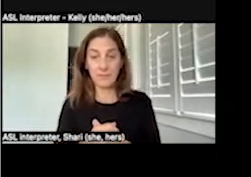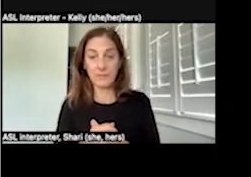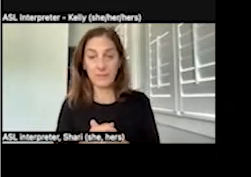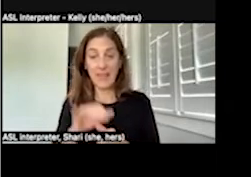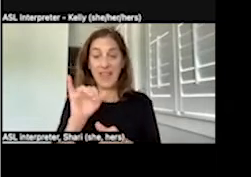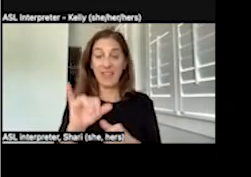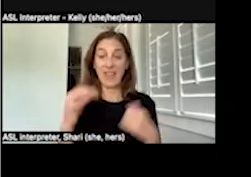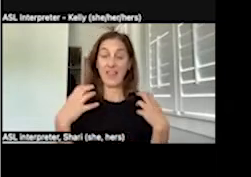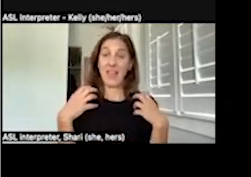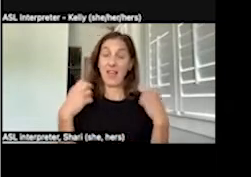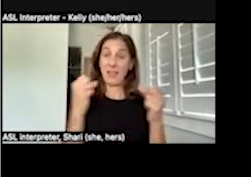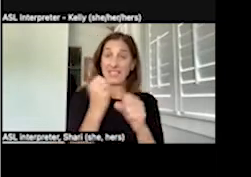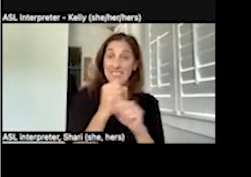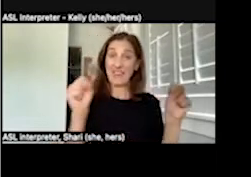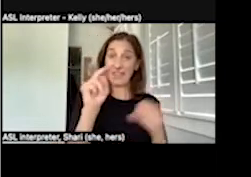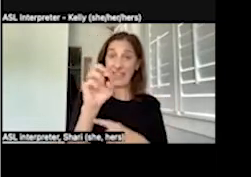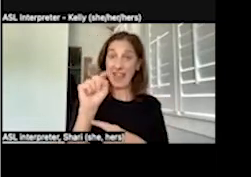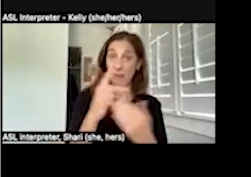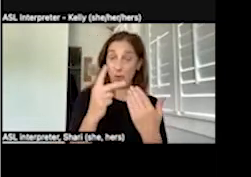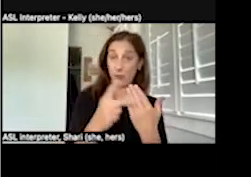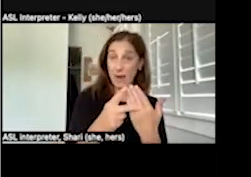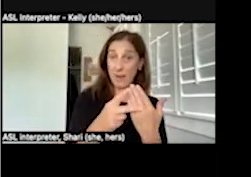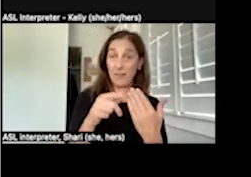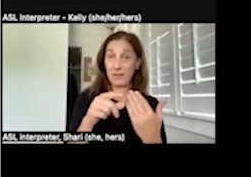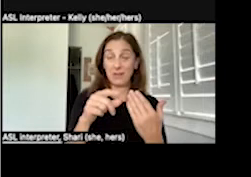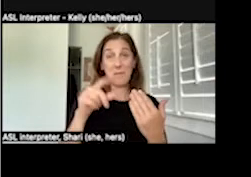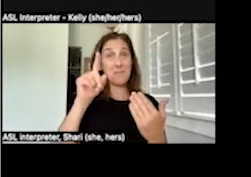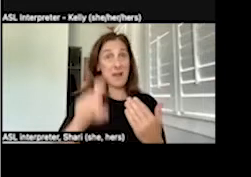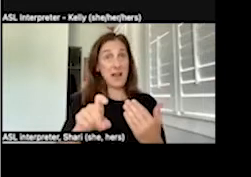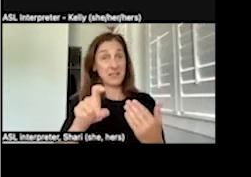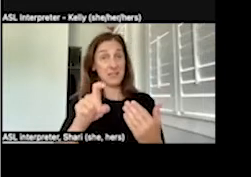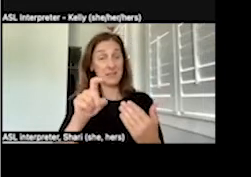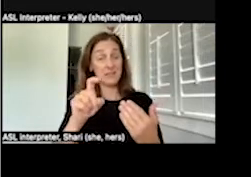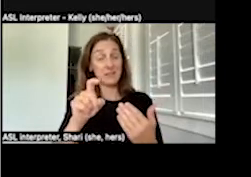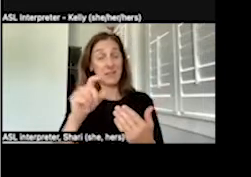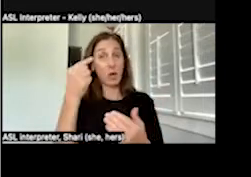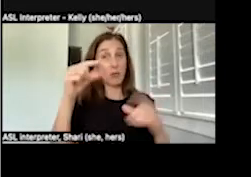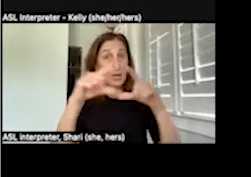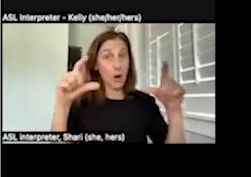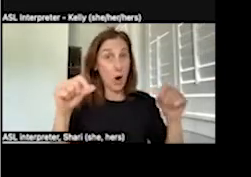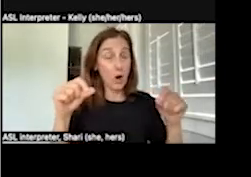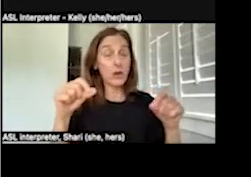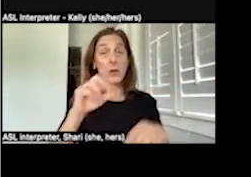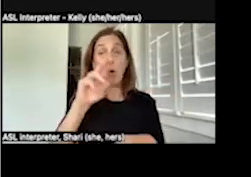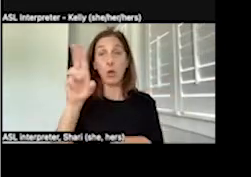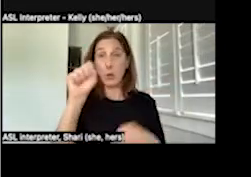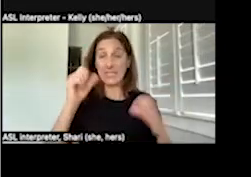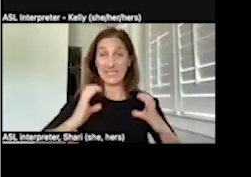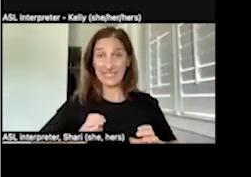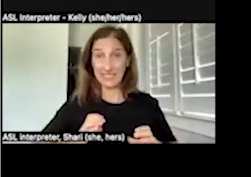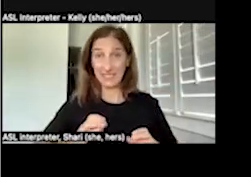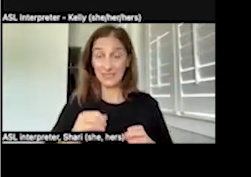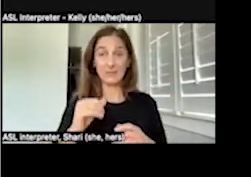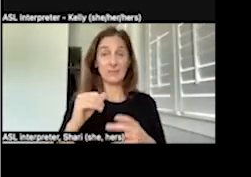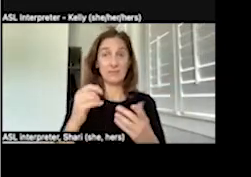have an immigration status to qualify for it. You must still meet an income guideline